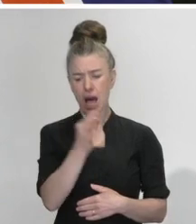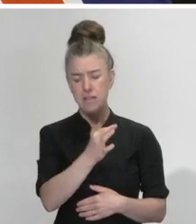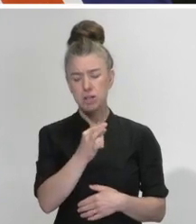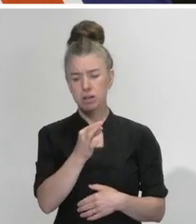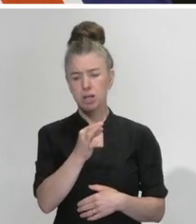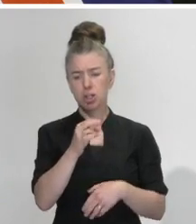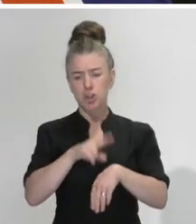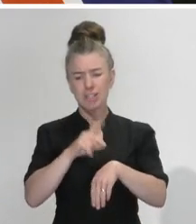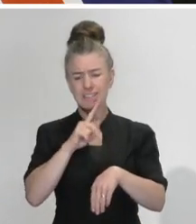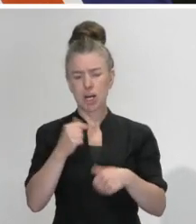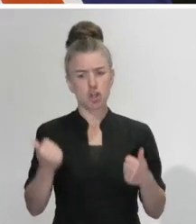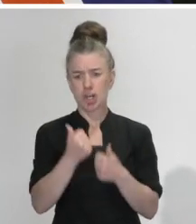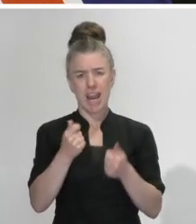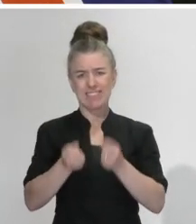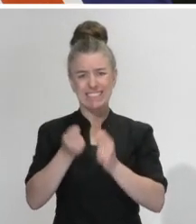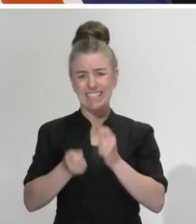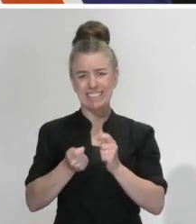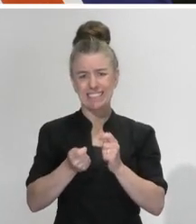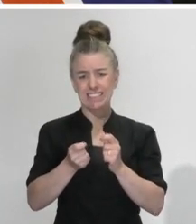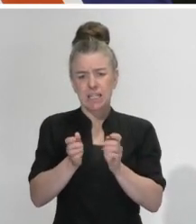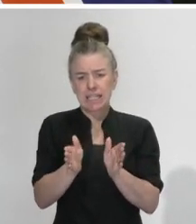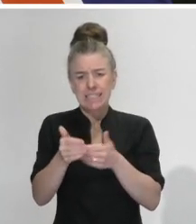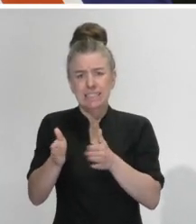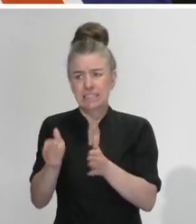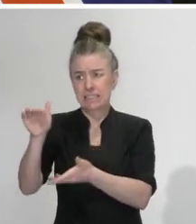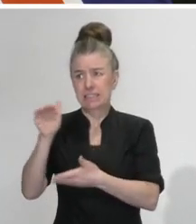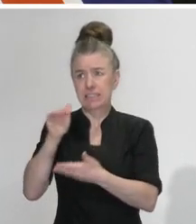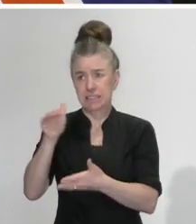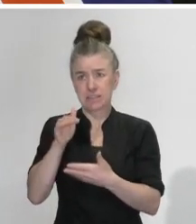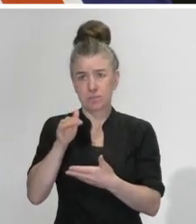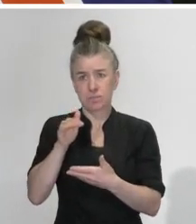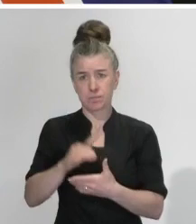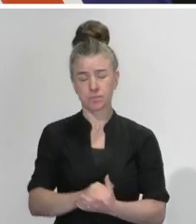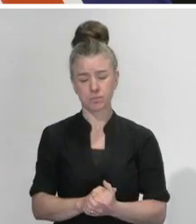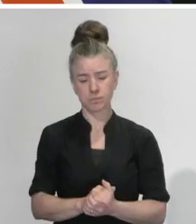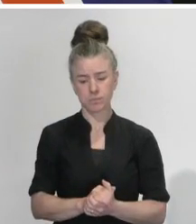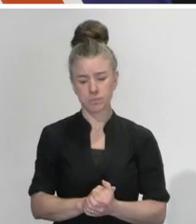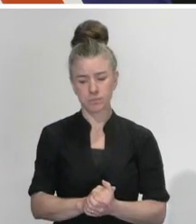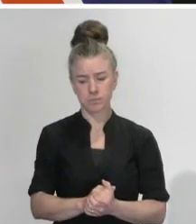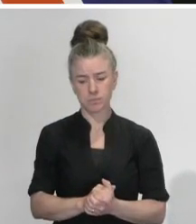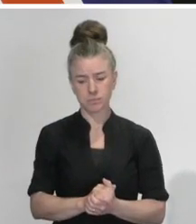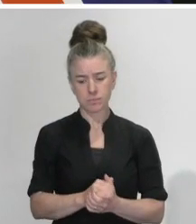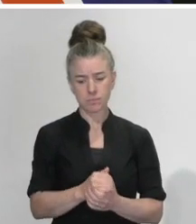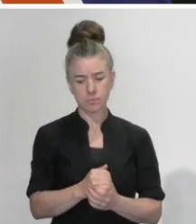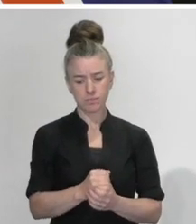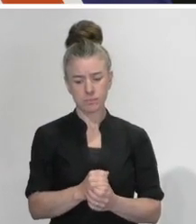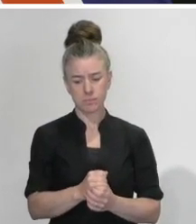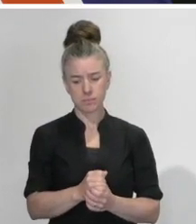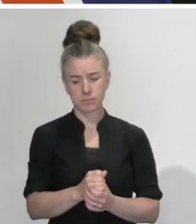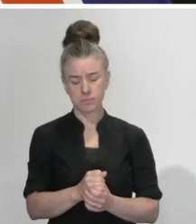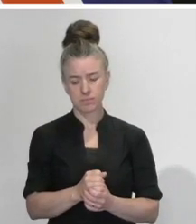Is it flowing through this widened testing criteria? I think the criteria are flowing